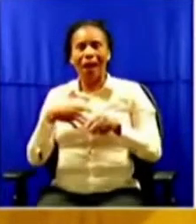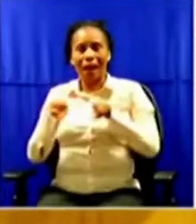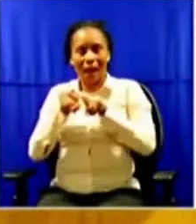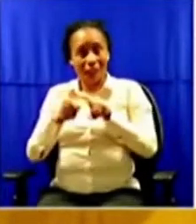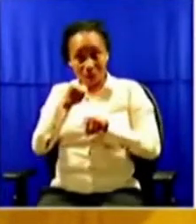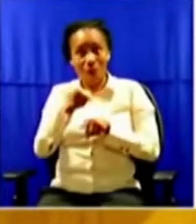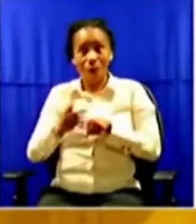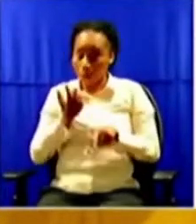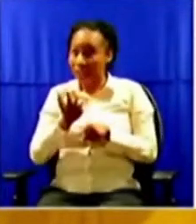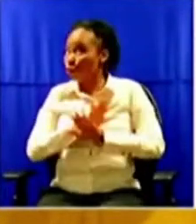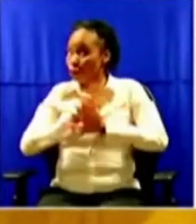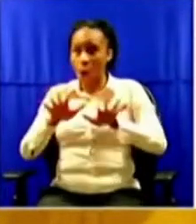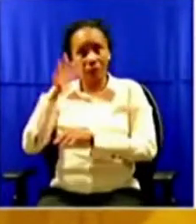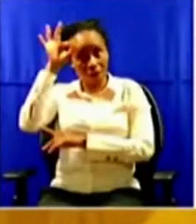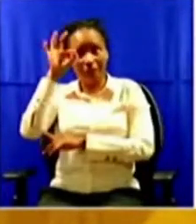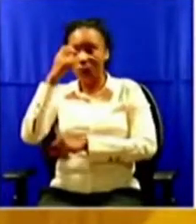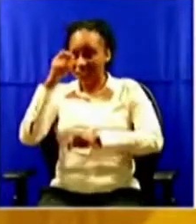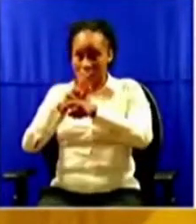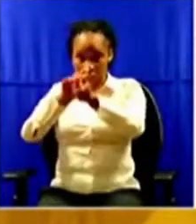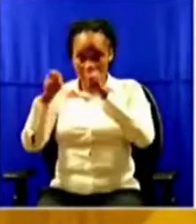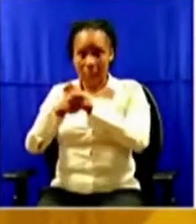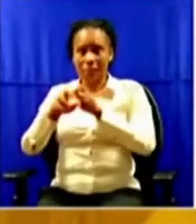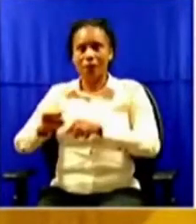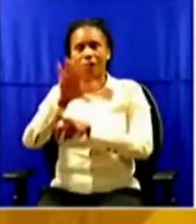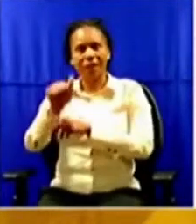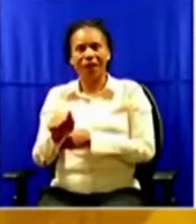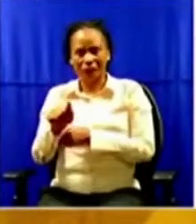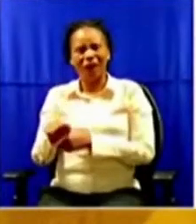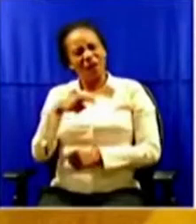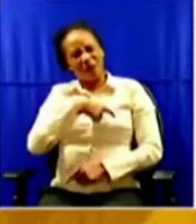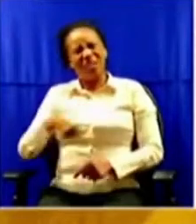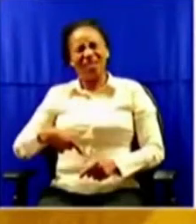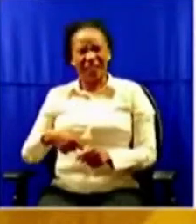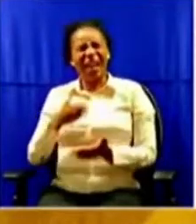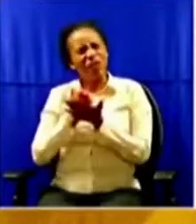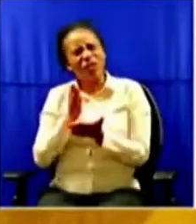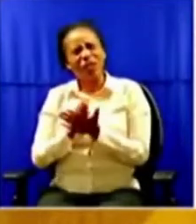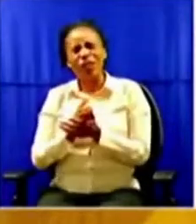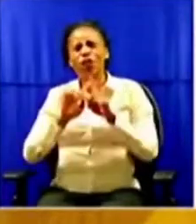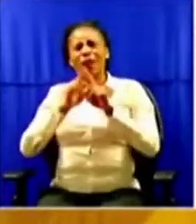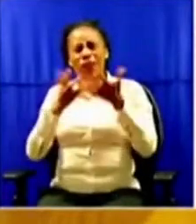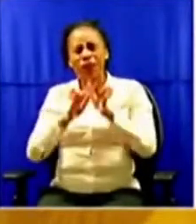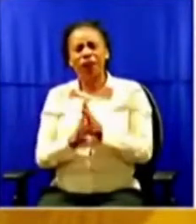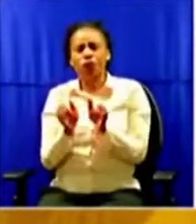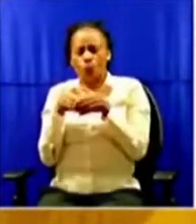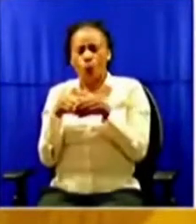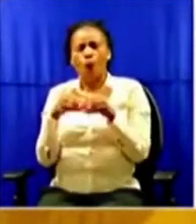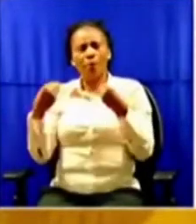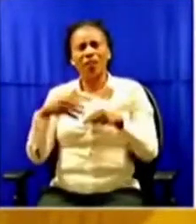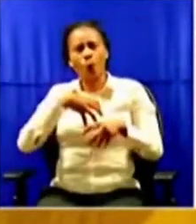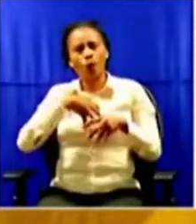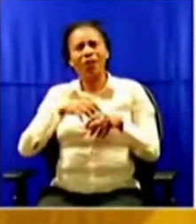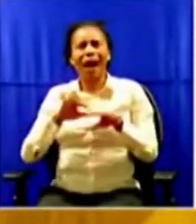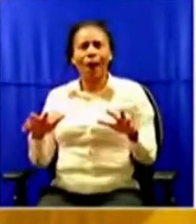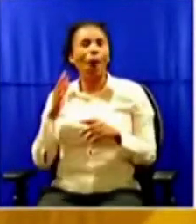South Africa around. When last did the president actually talk to a small business owner and ask what he can do to help? It's